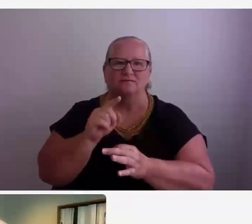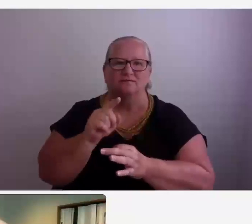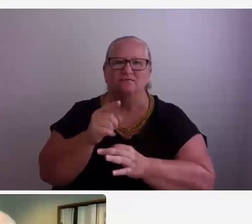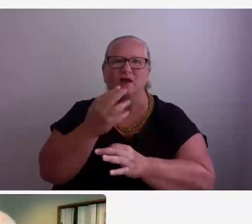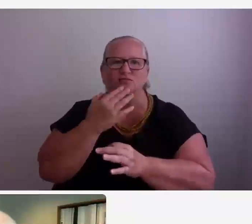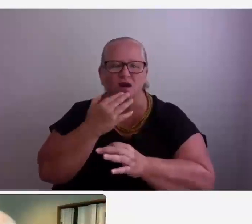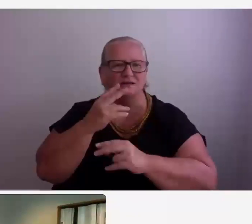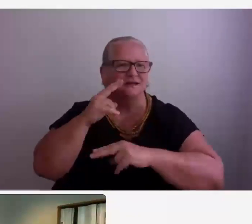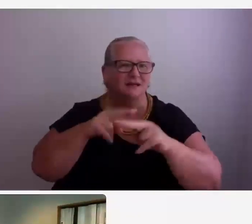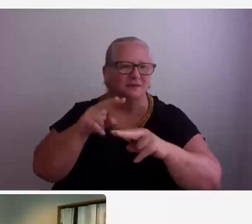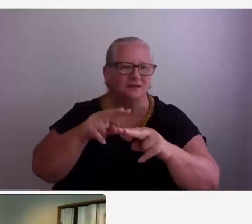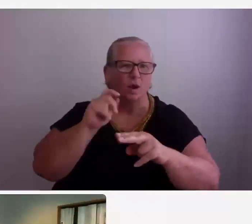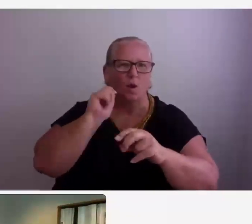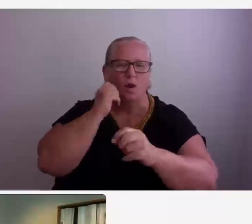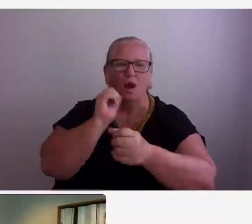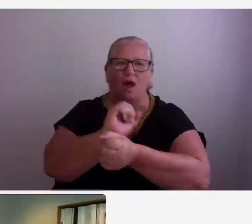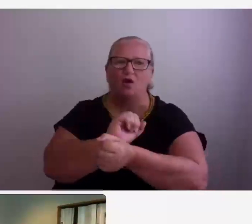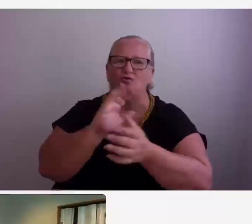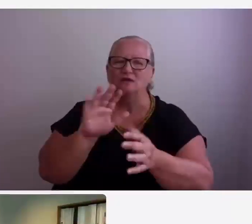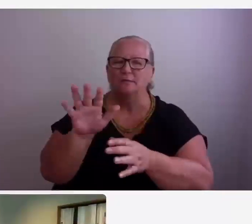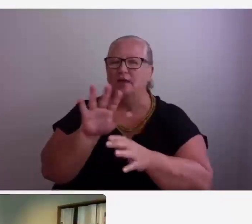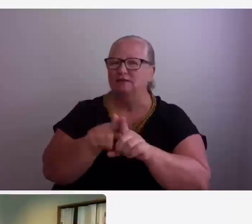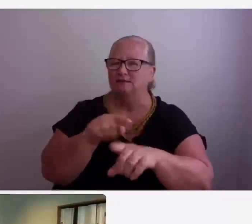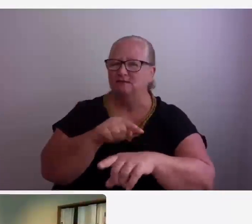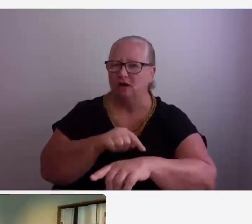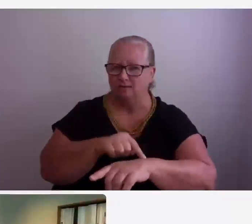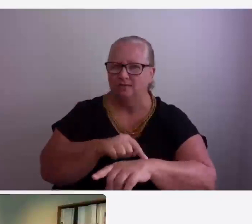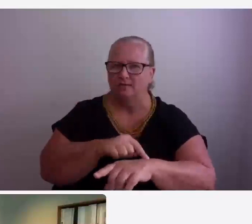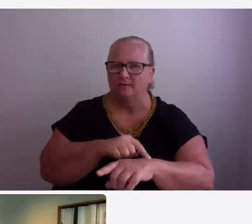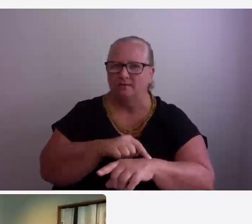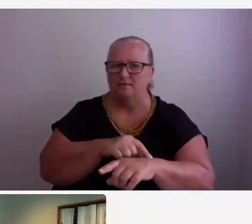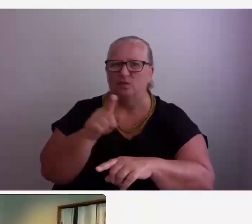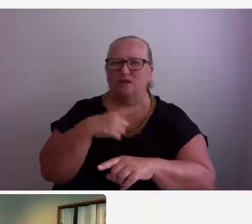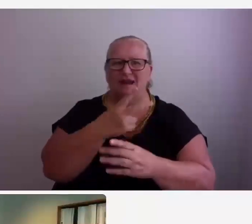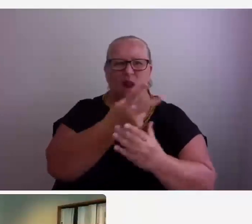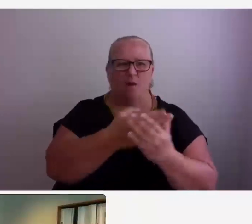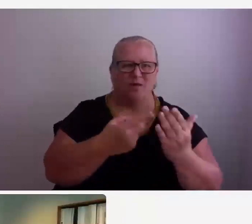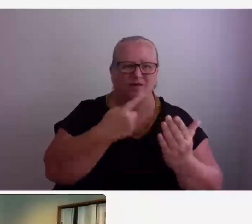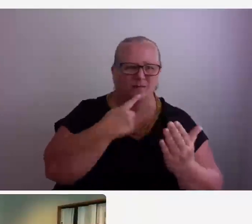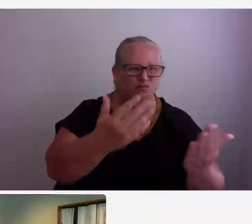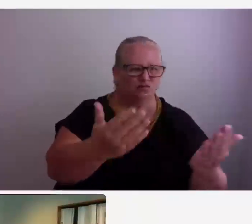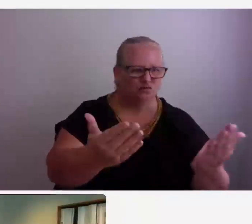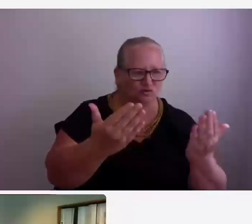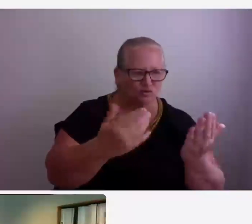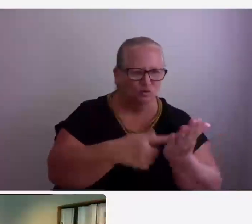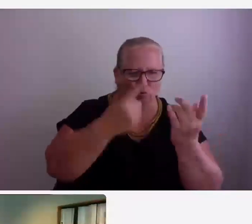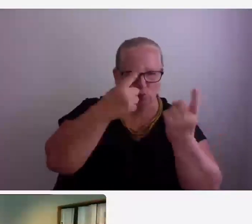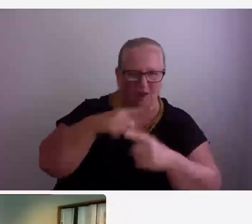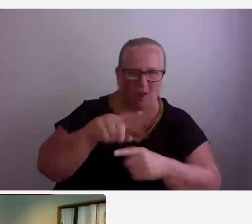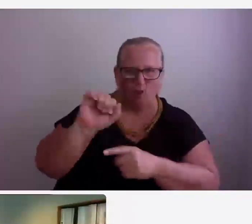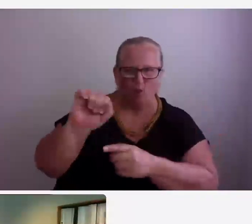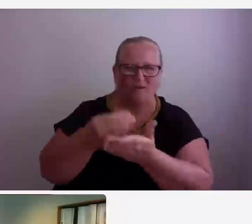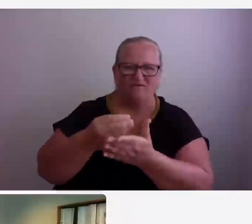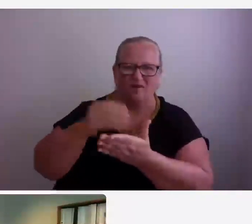information would be released at about the same time. You need both components in order to determine your funding. But